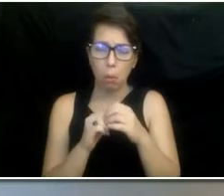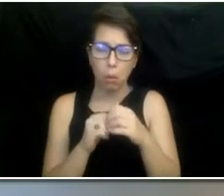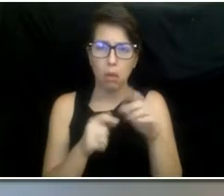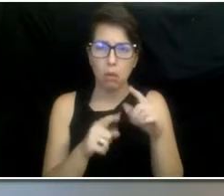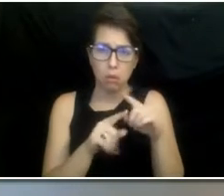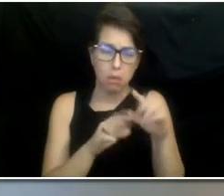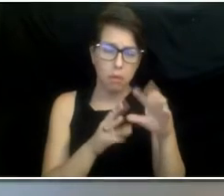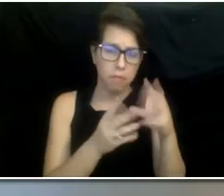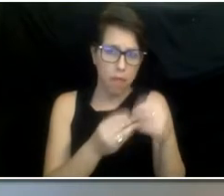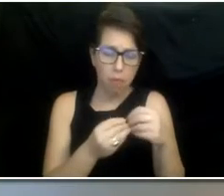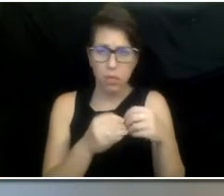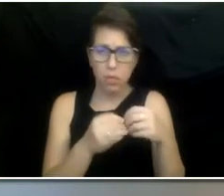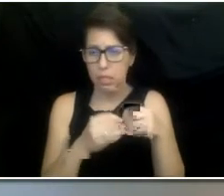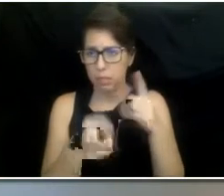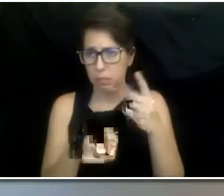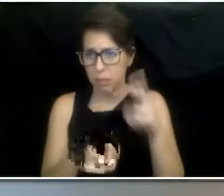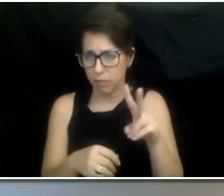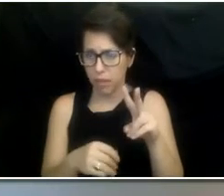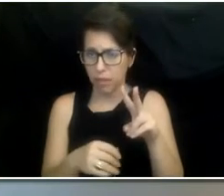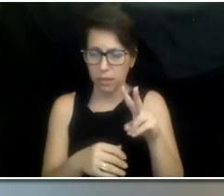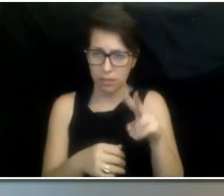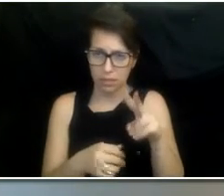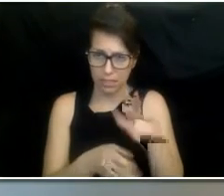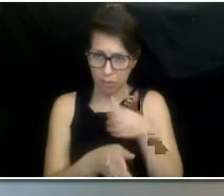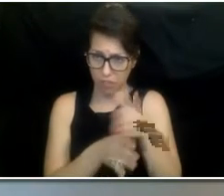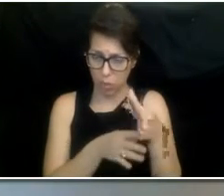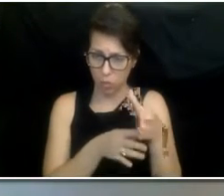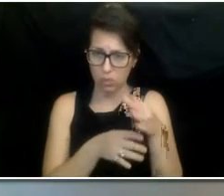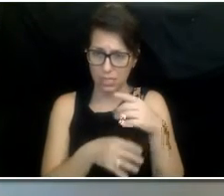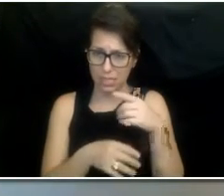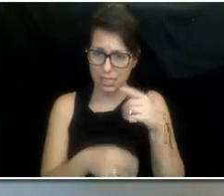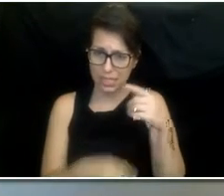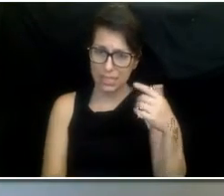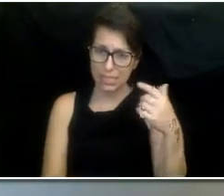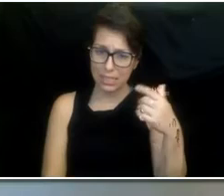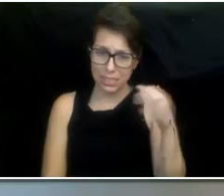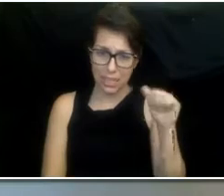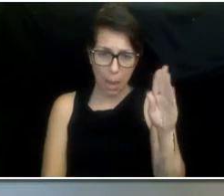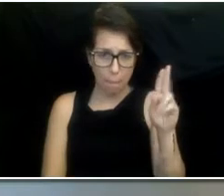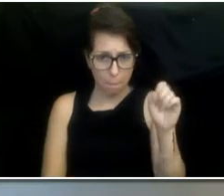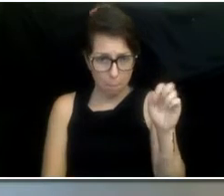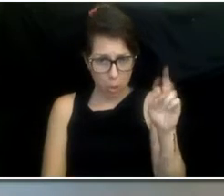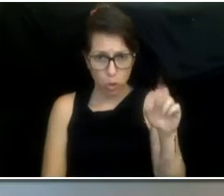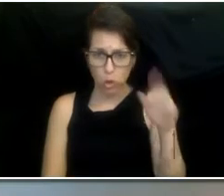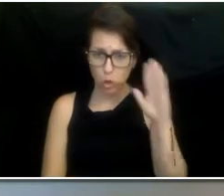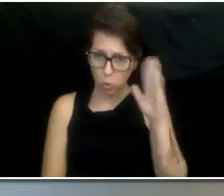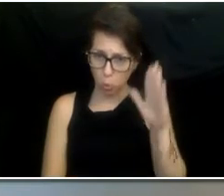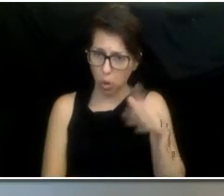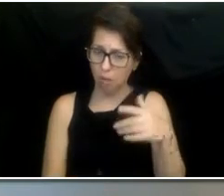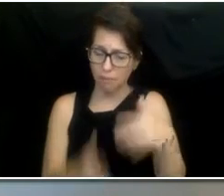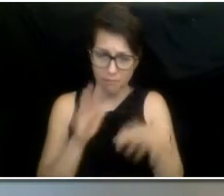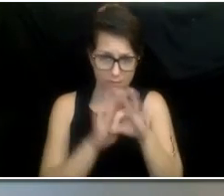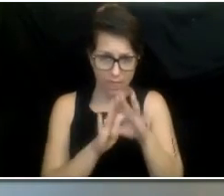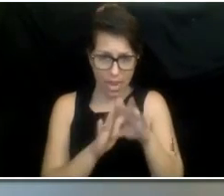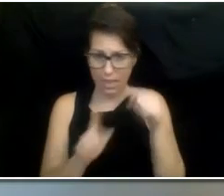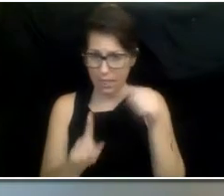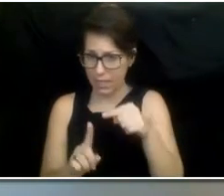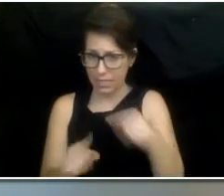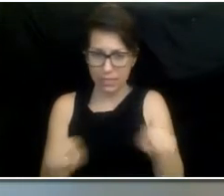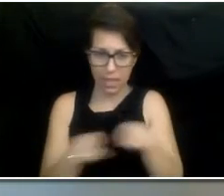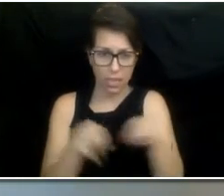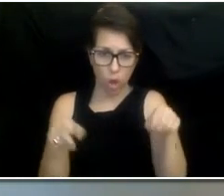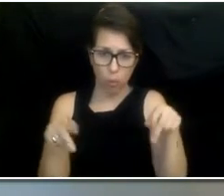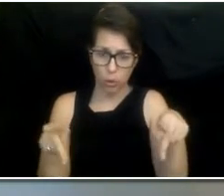a uh a public health need I won't bring the child back if they can do it by claiming your a hospital Hospital worker you're risking my